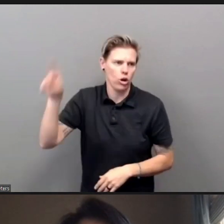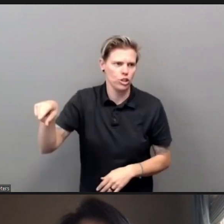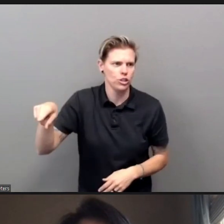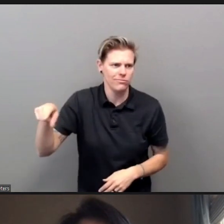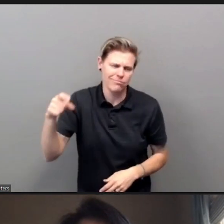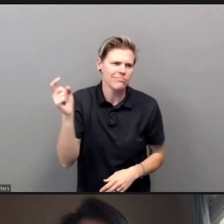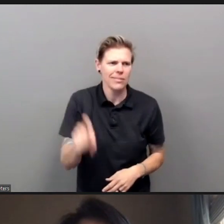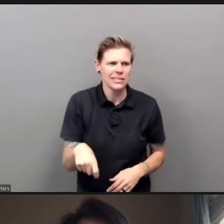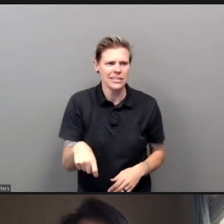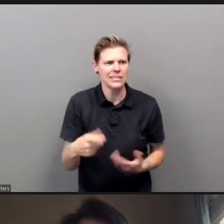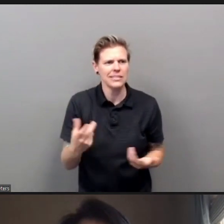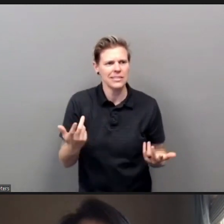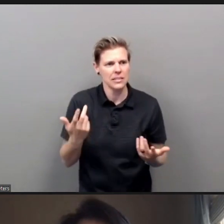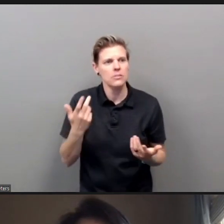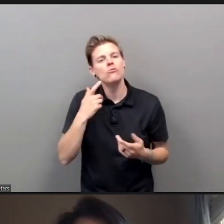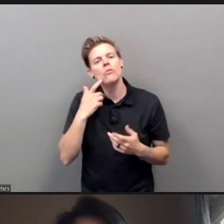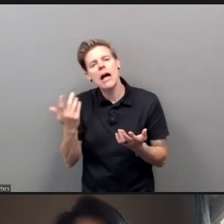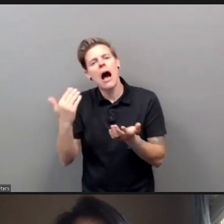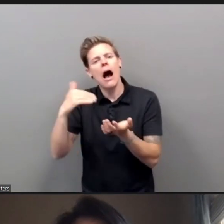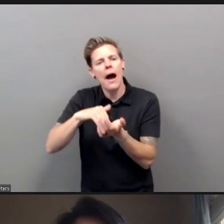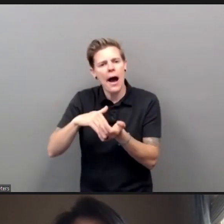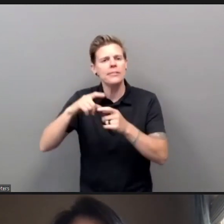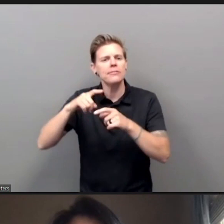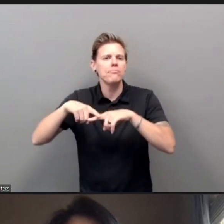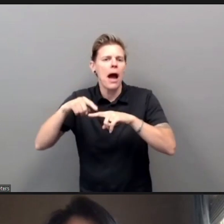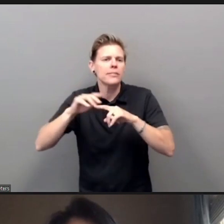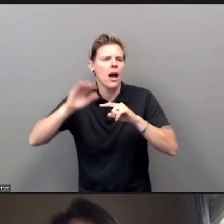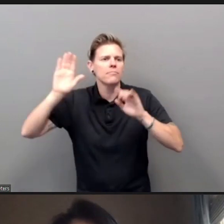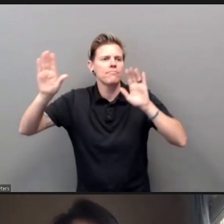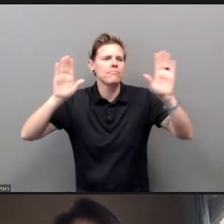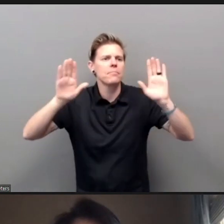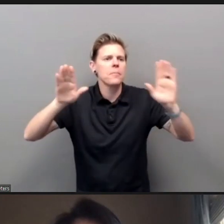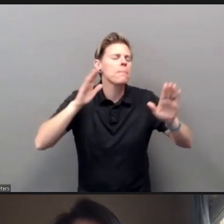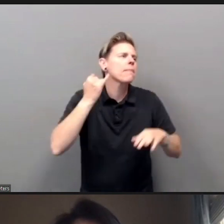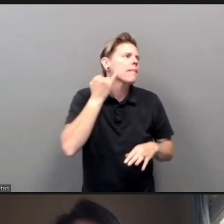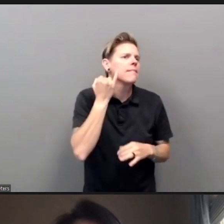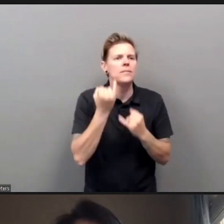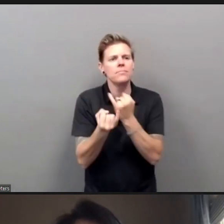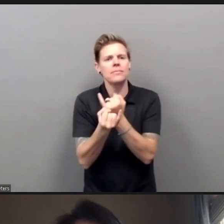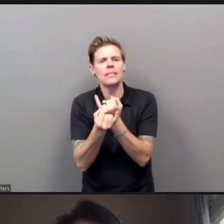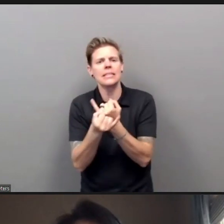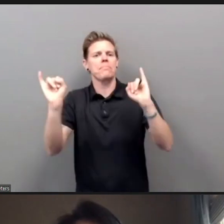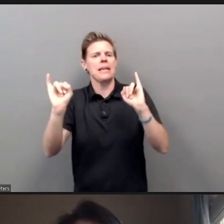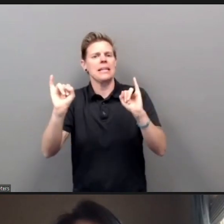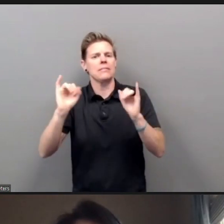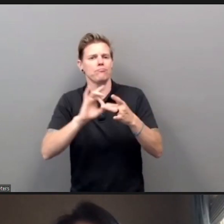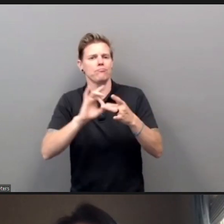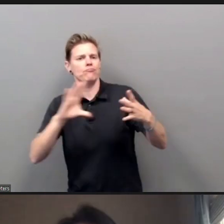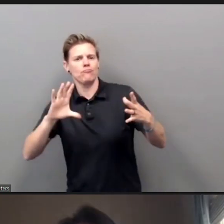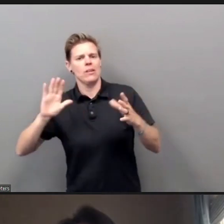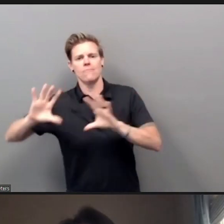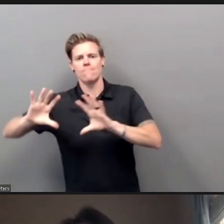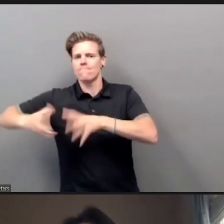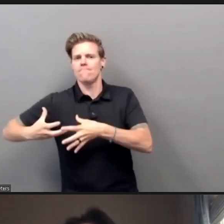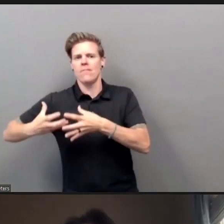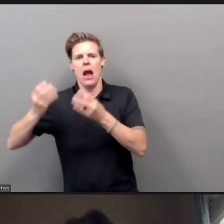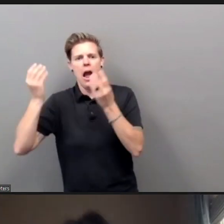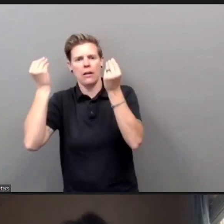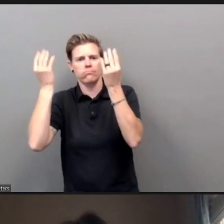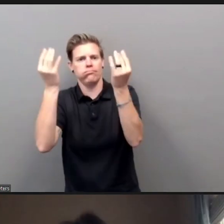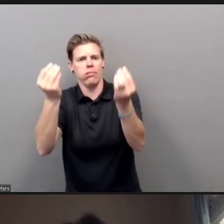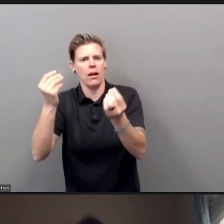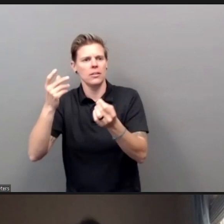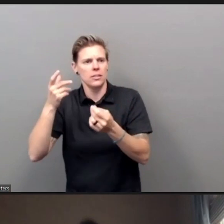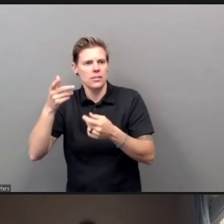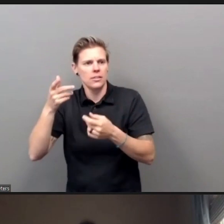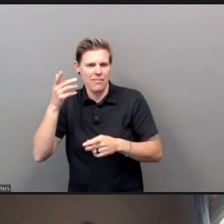for independent ambulance companies, but from a logic perspective, I think all of those